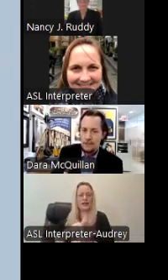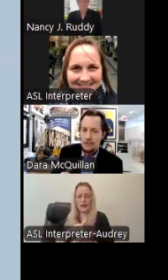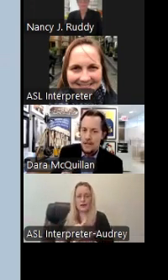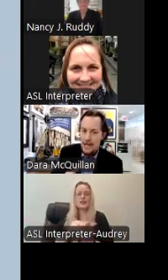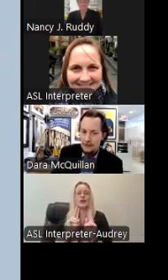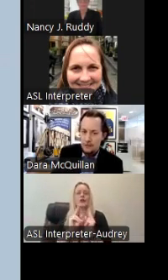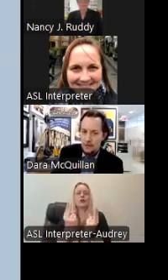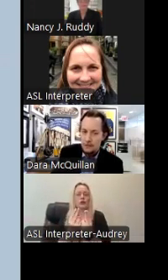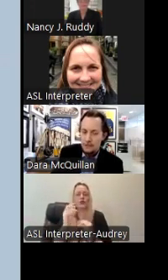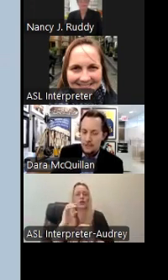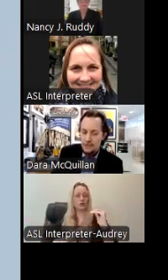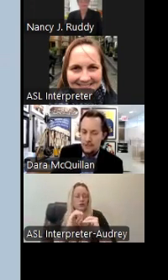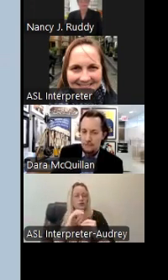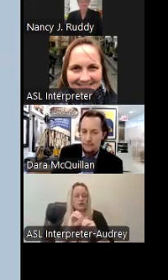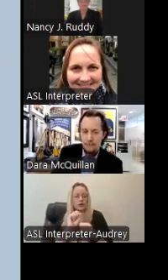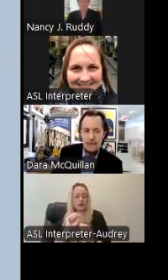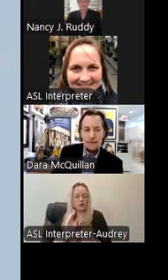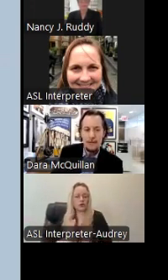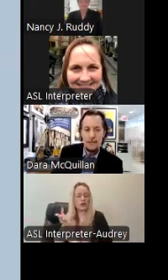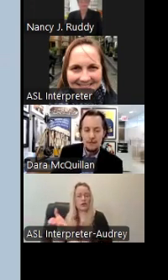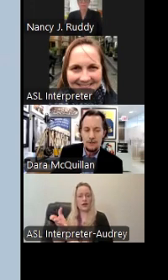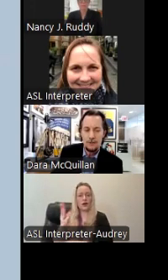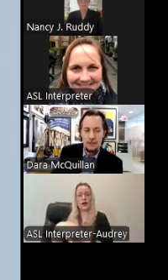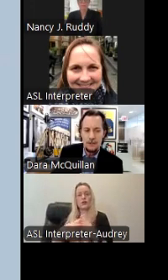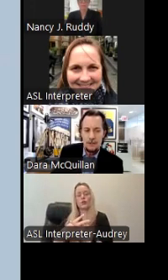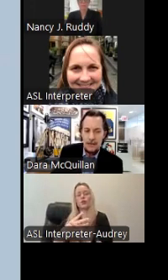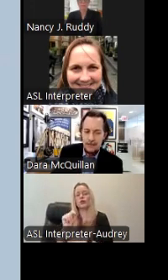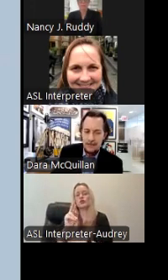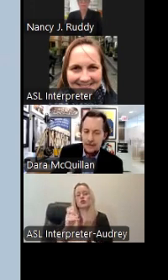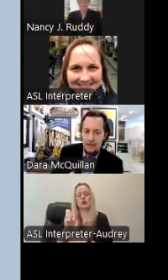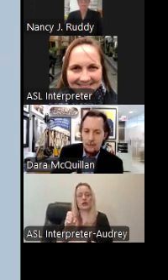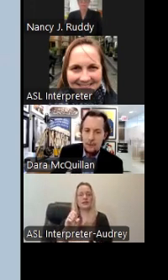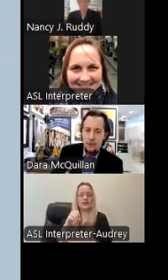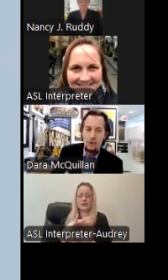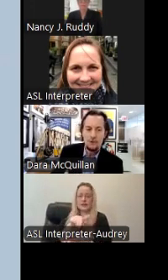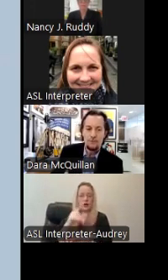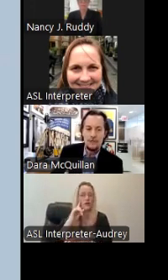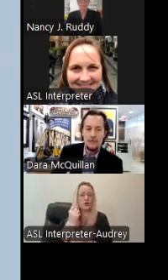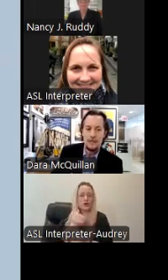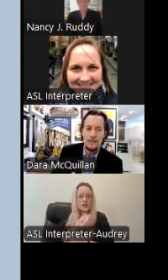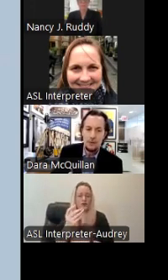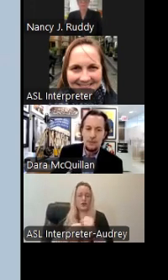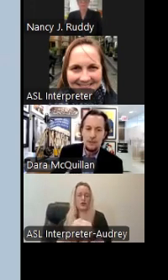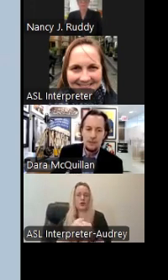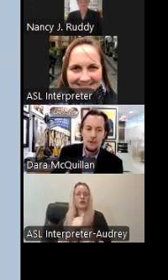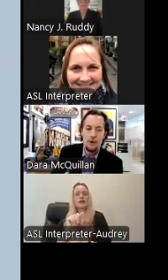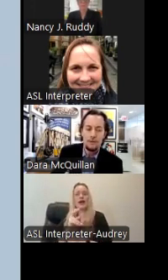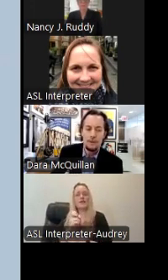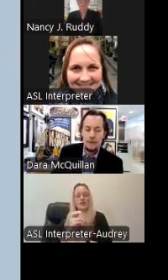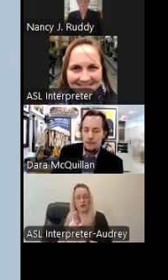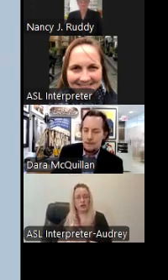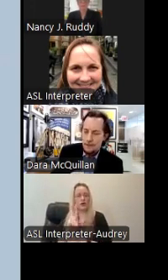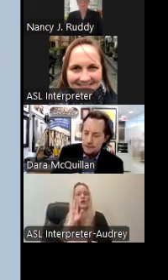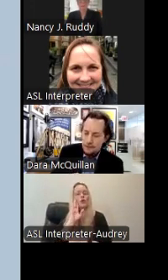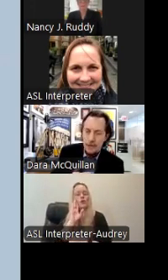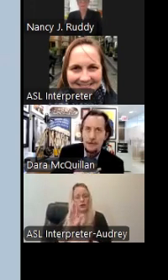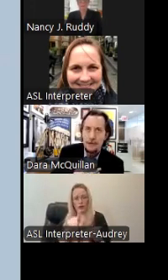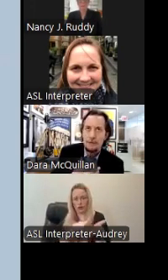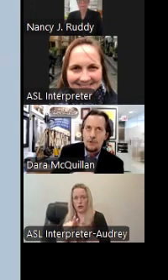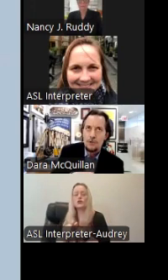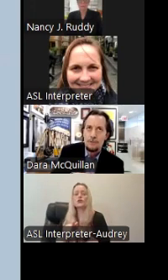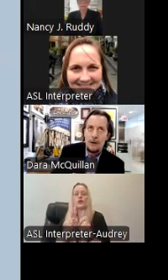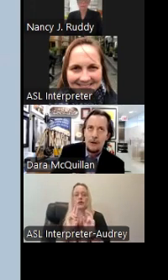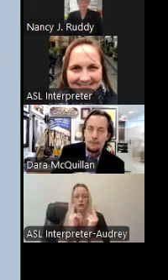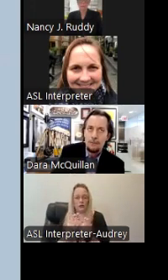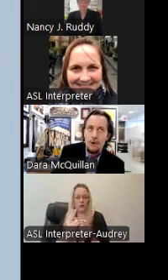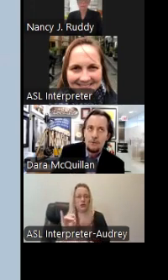workers at the World Trade Center for many, many years. And the Avenir will also be a union job. The thing that I like the